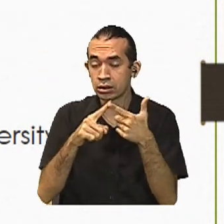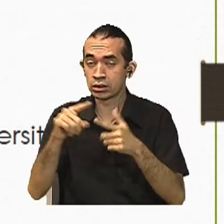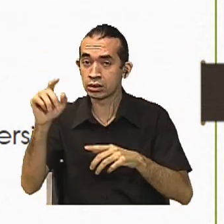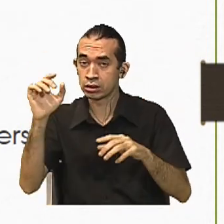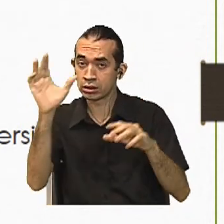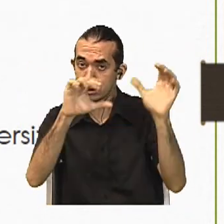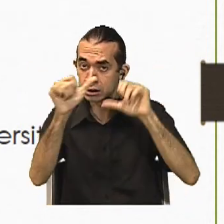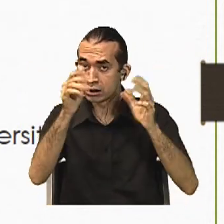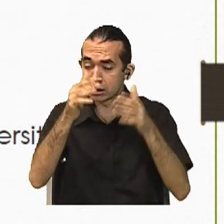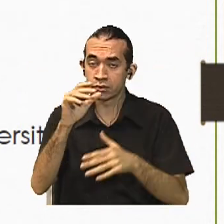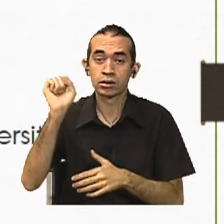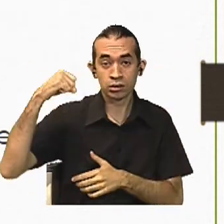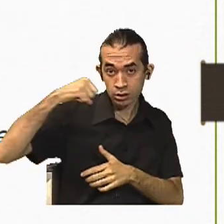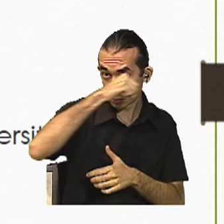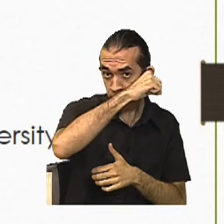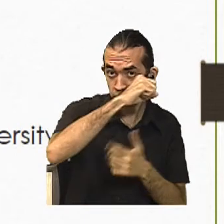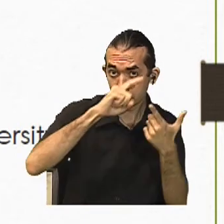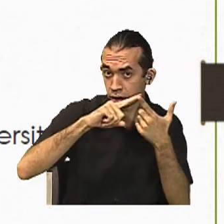scientists from Taiwan,